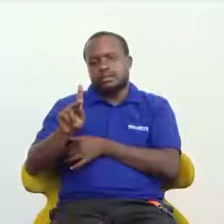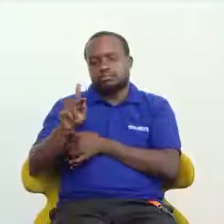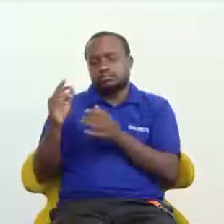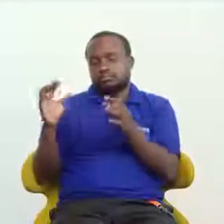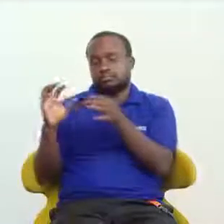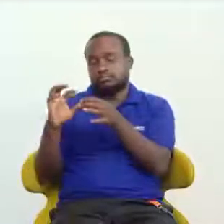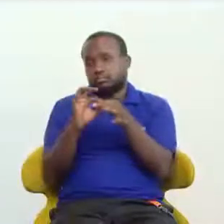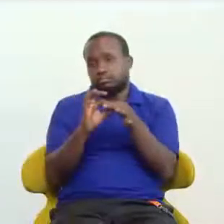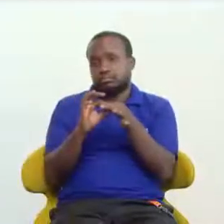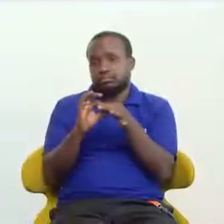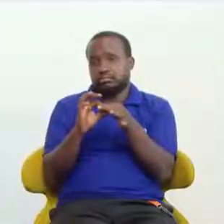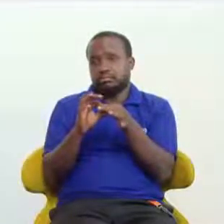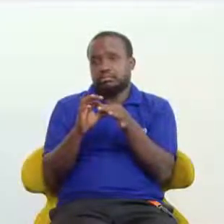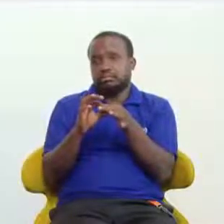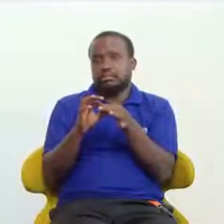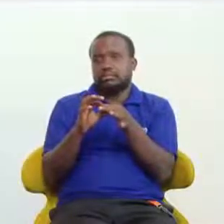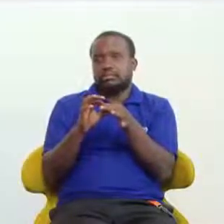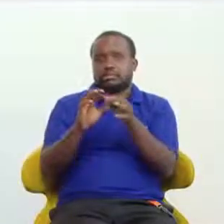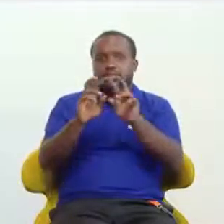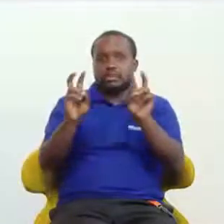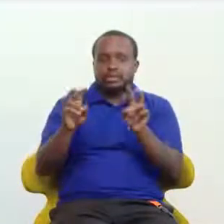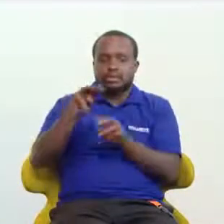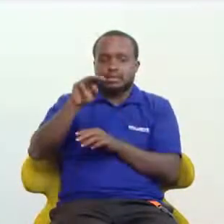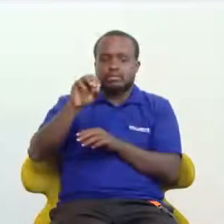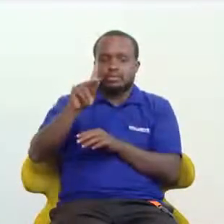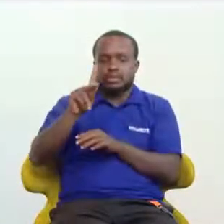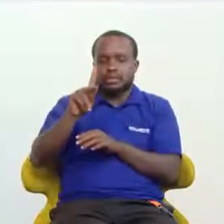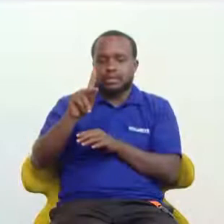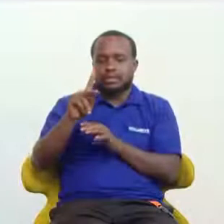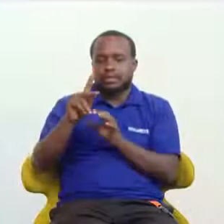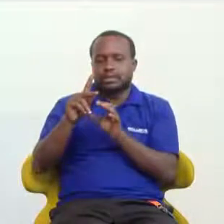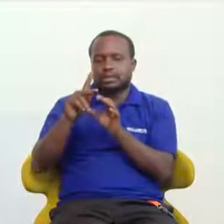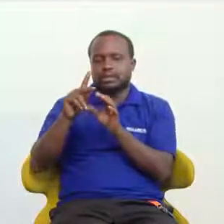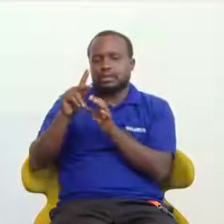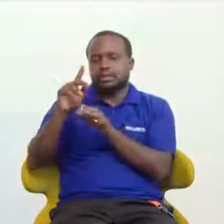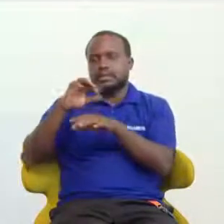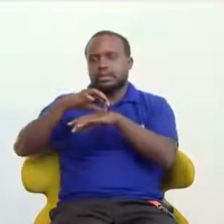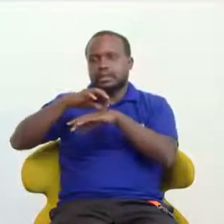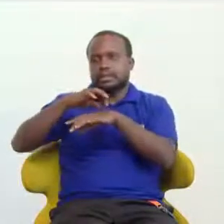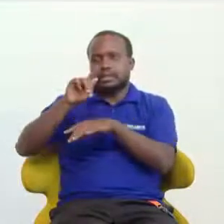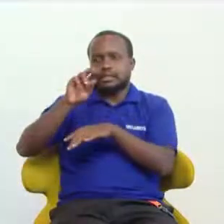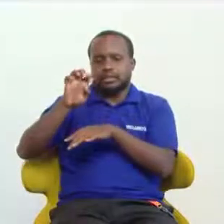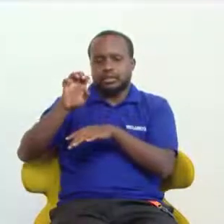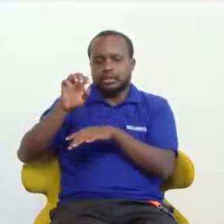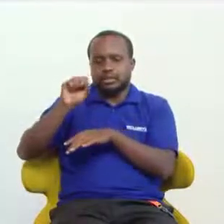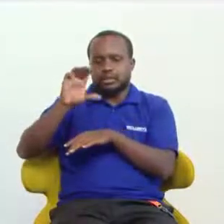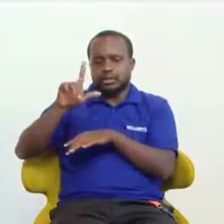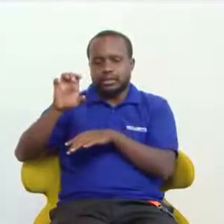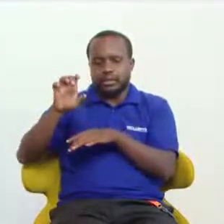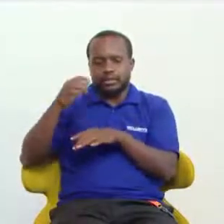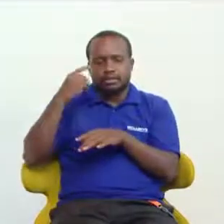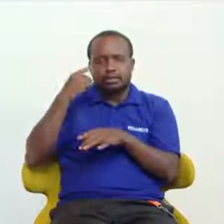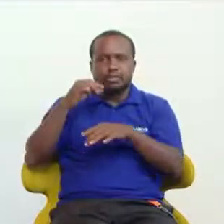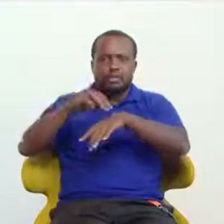we are open sourcing what's called the Monk Skin Tone Scale. It's a 10-level scale for